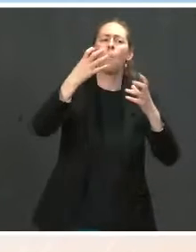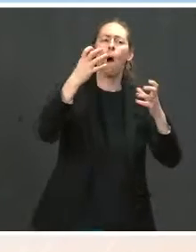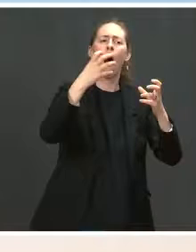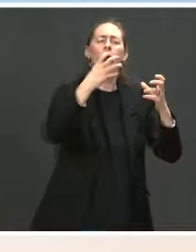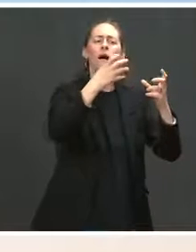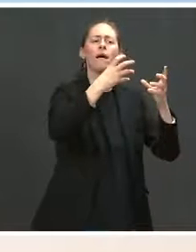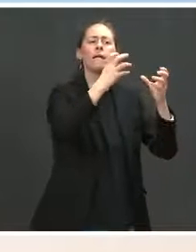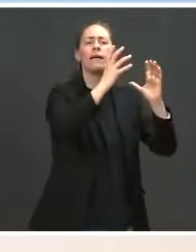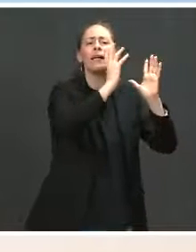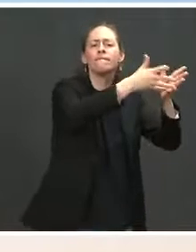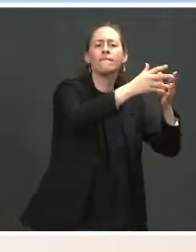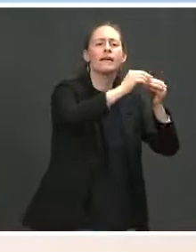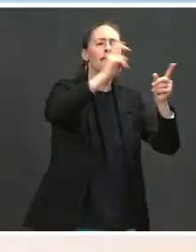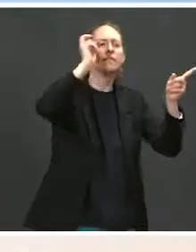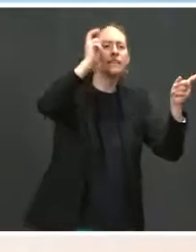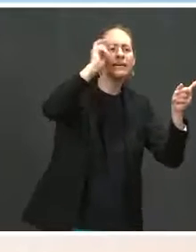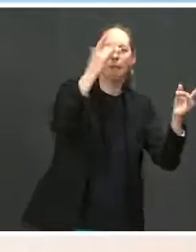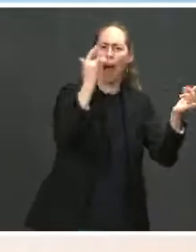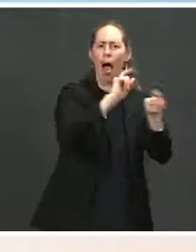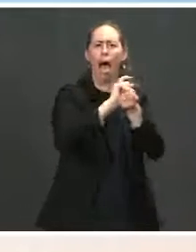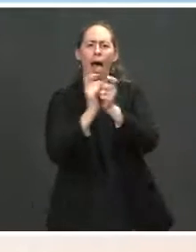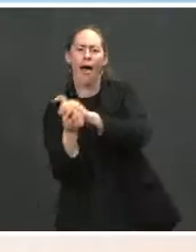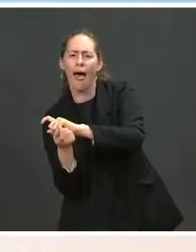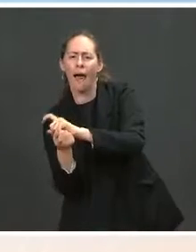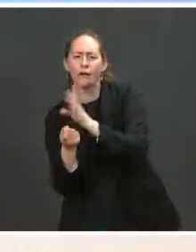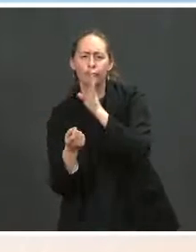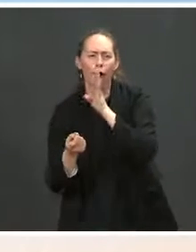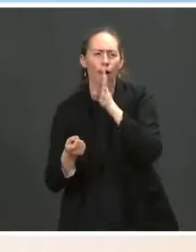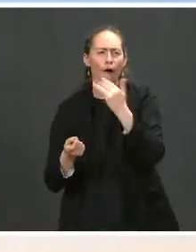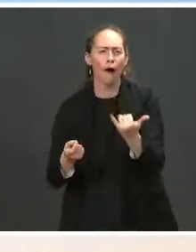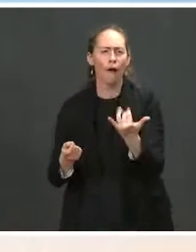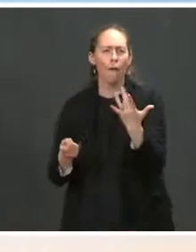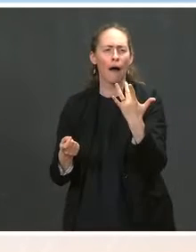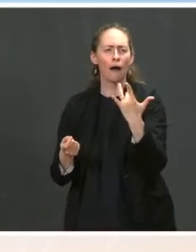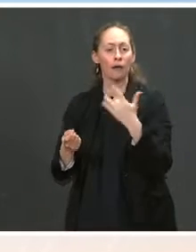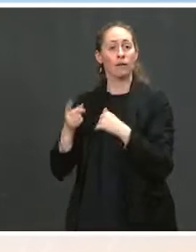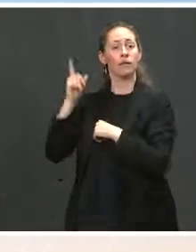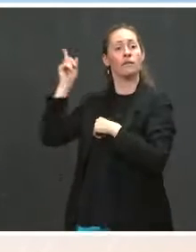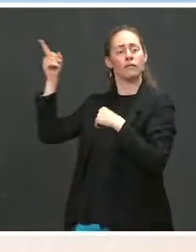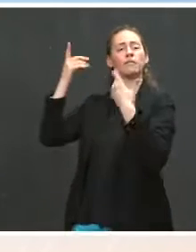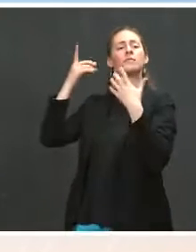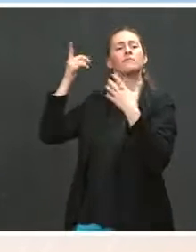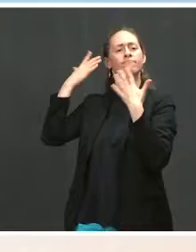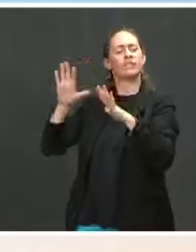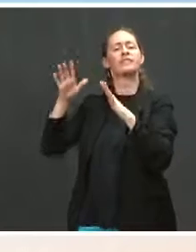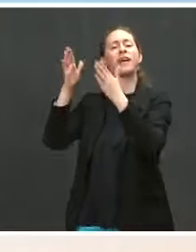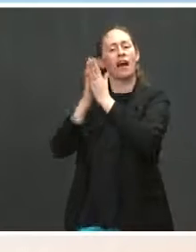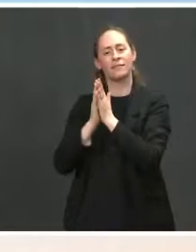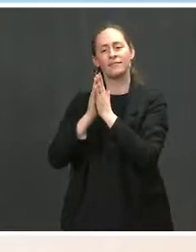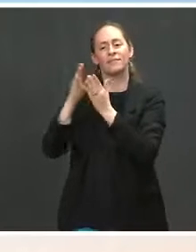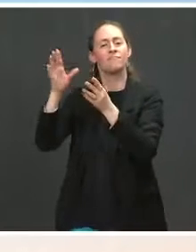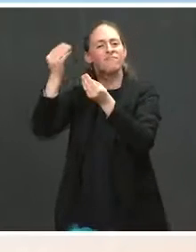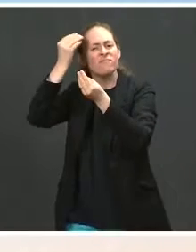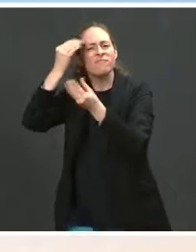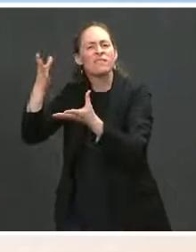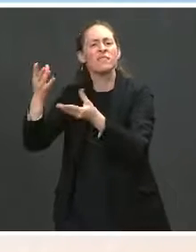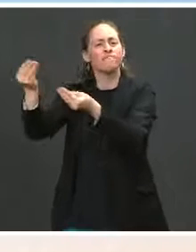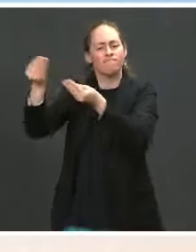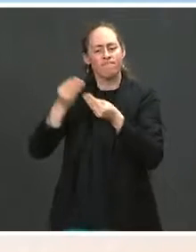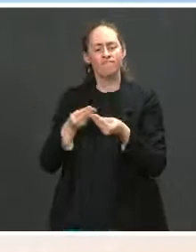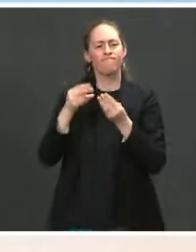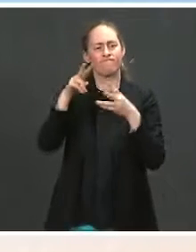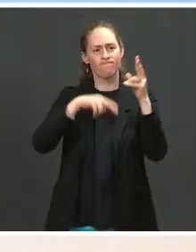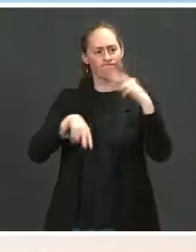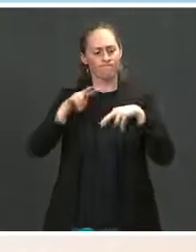and then? He asked his team for a clear assessment to make a determination about the best